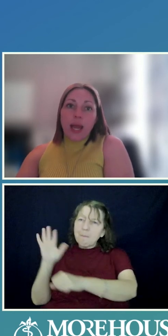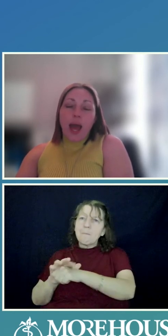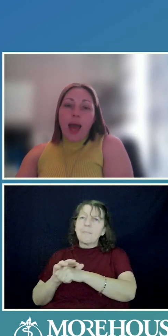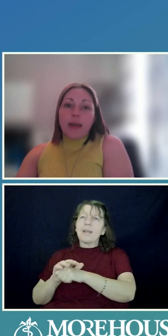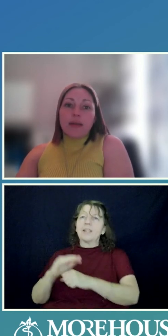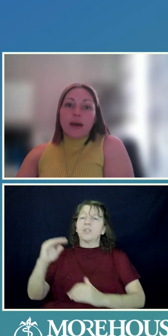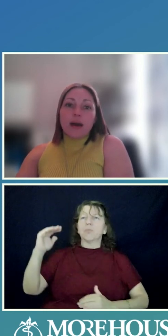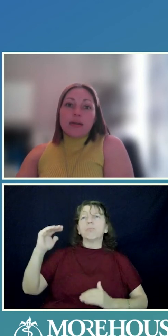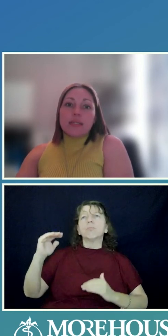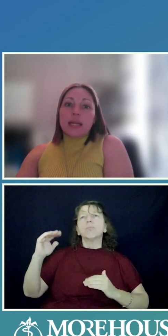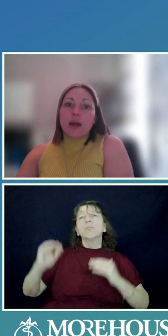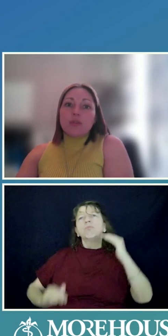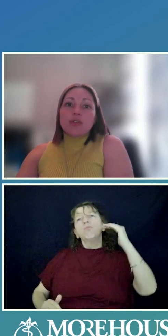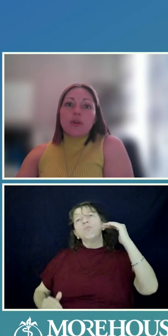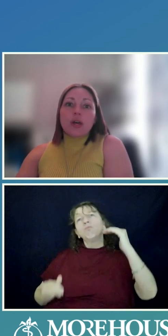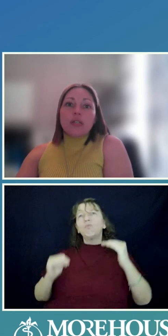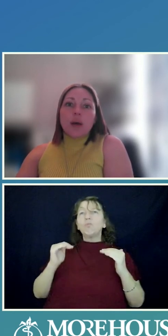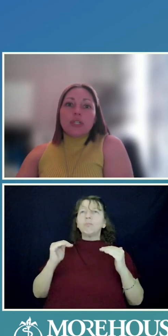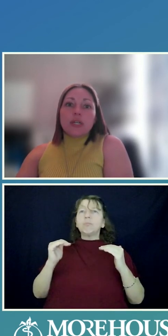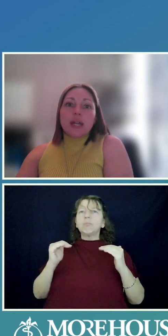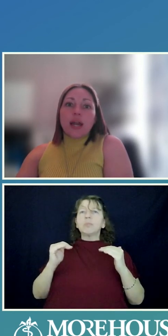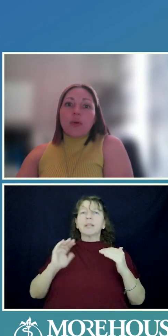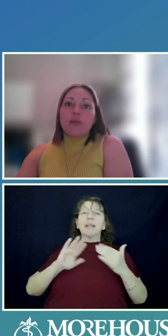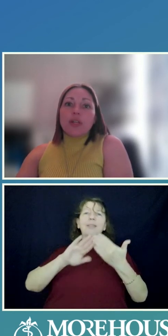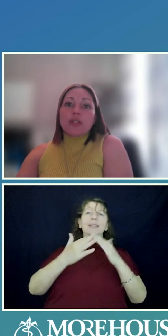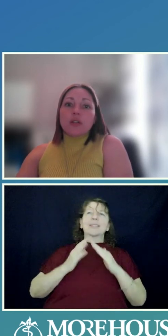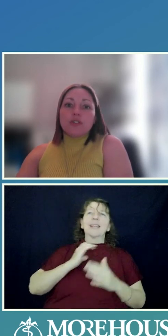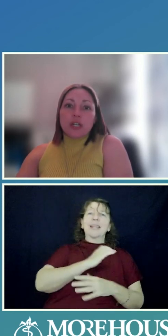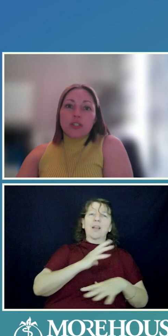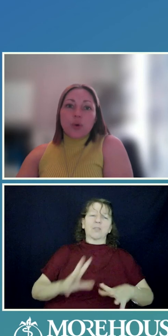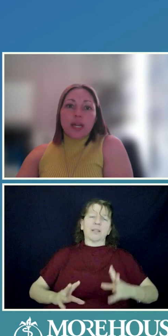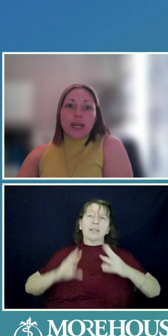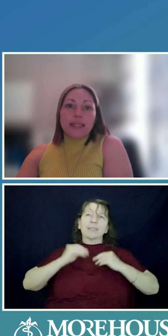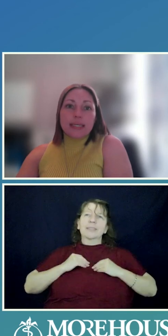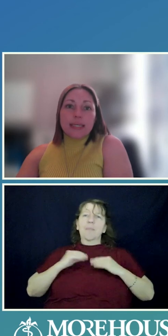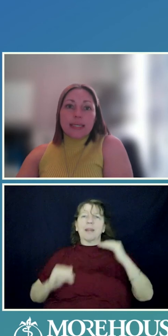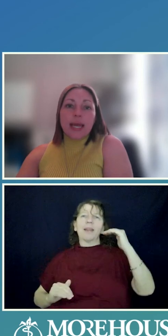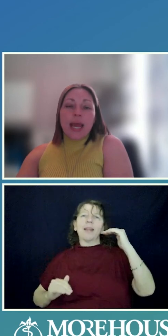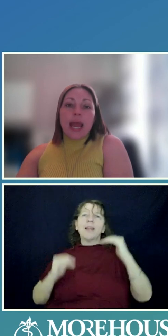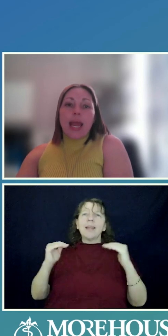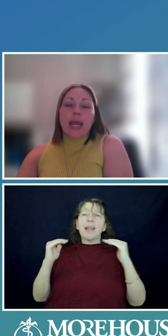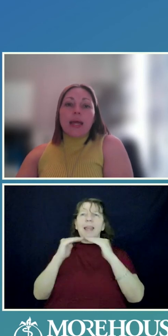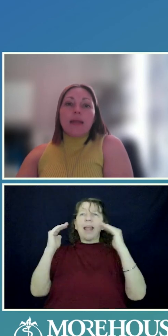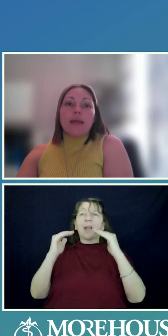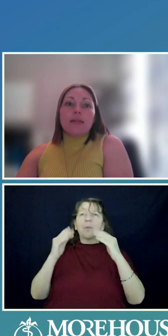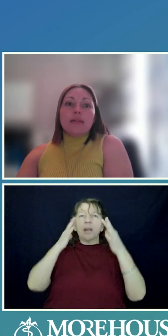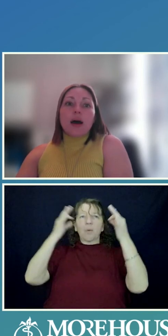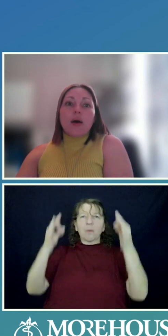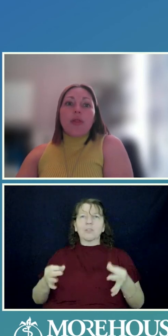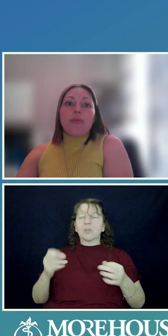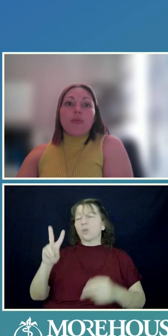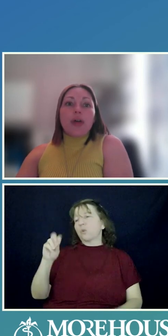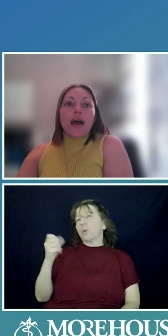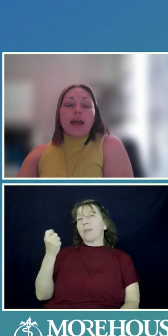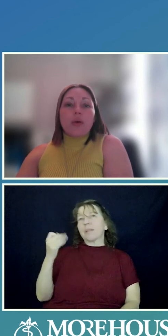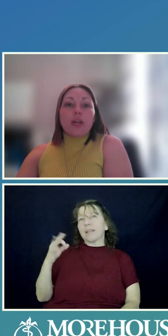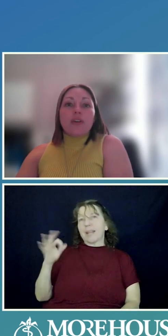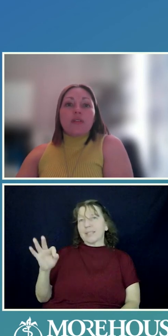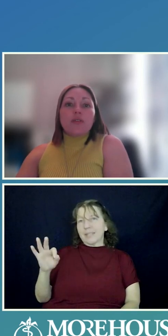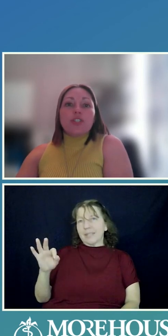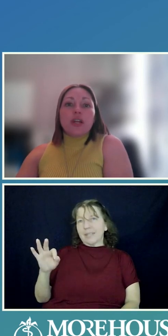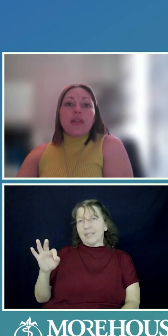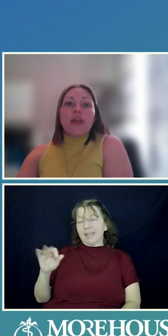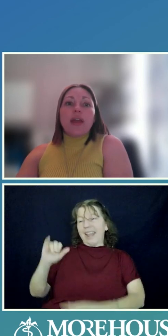equity. And City Council adopted an equity resolution in 2019. And through that